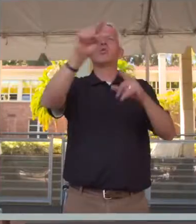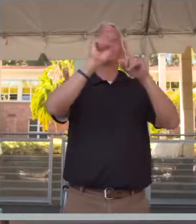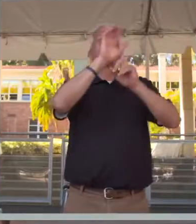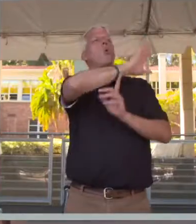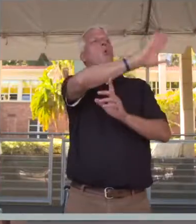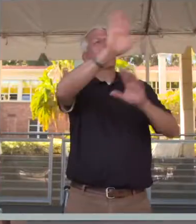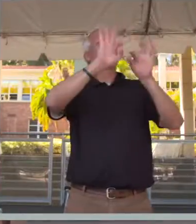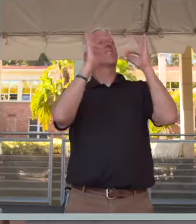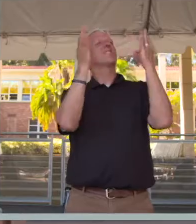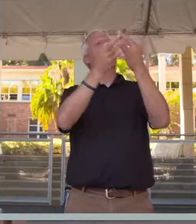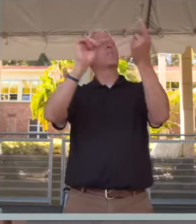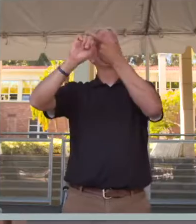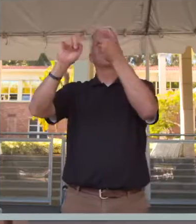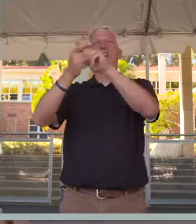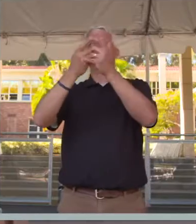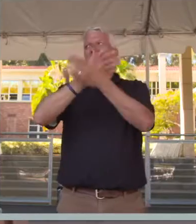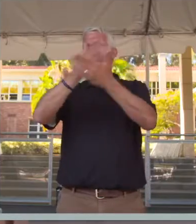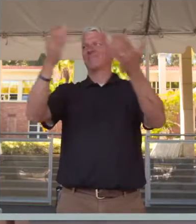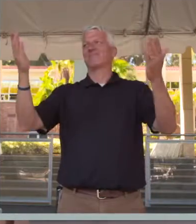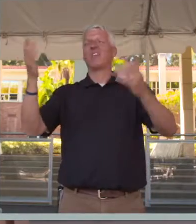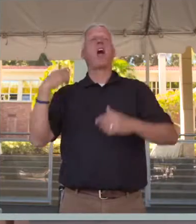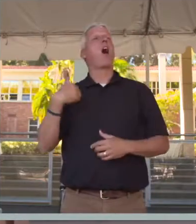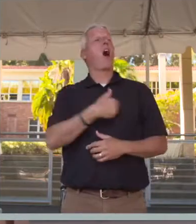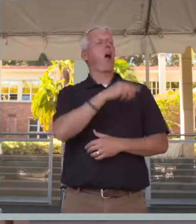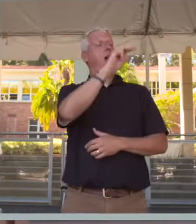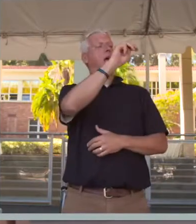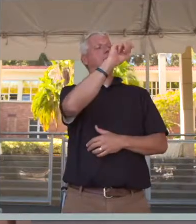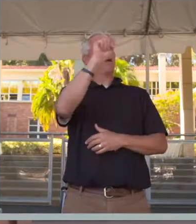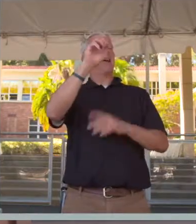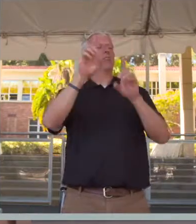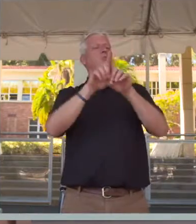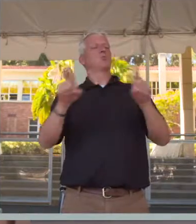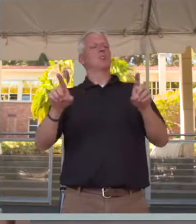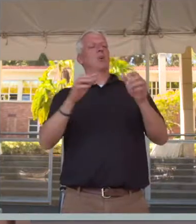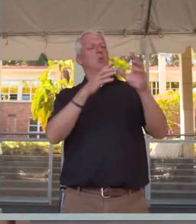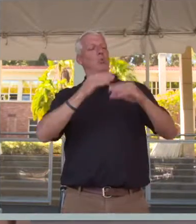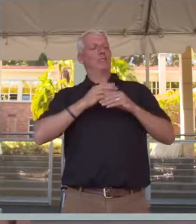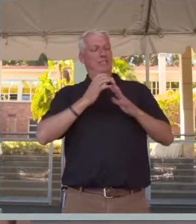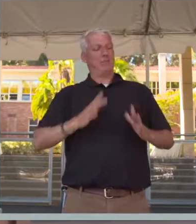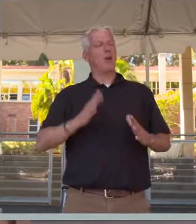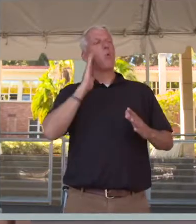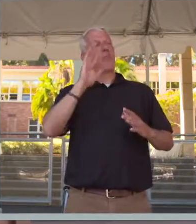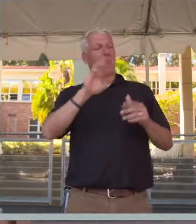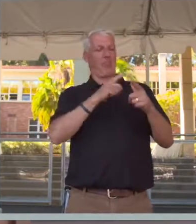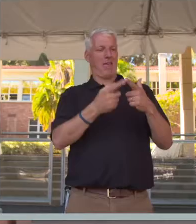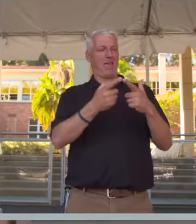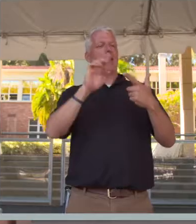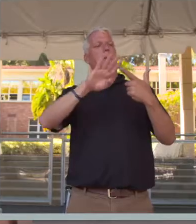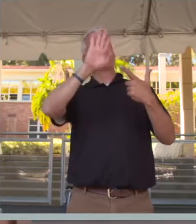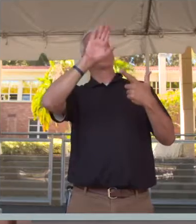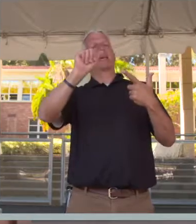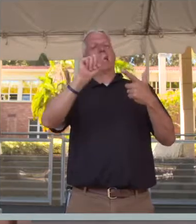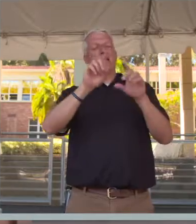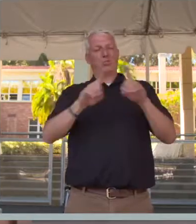and friends. Our master's degree recipients will be followed by our bachelor's degree